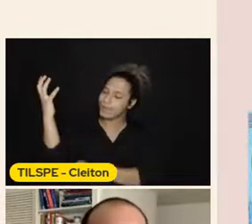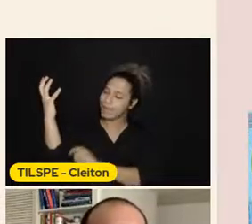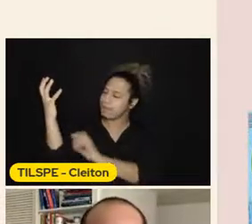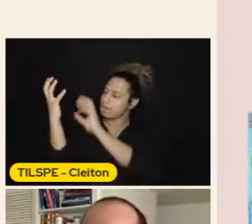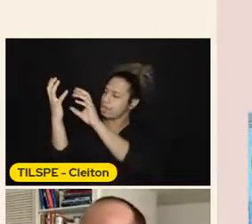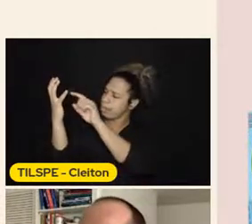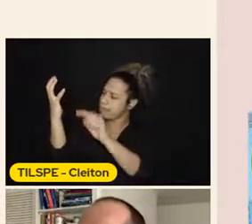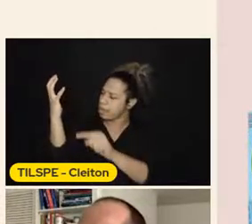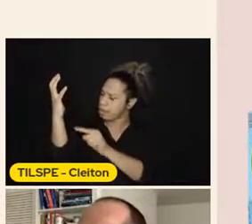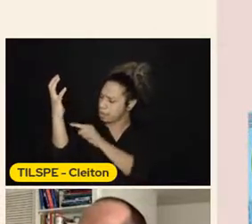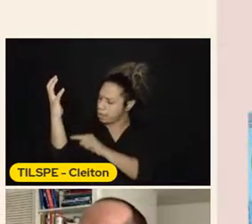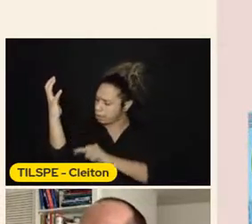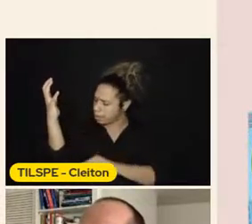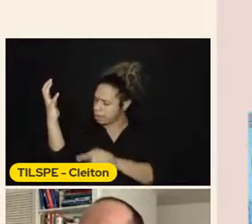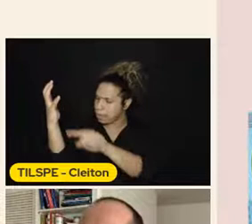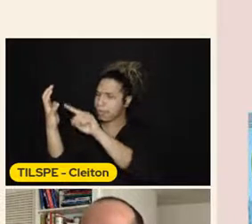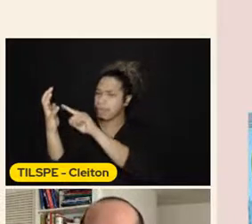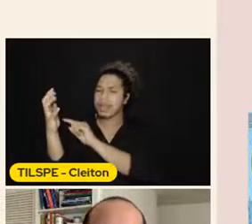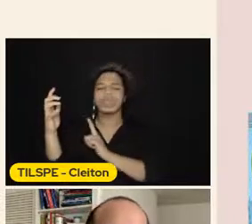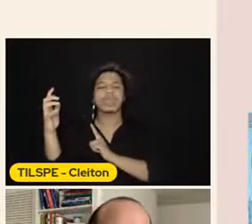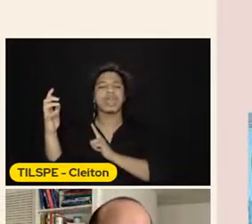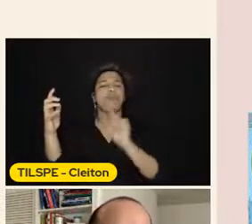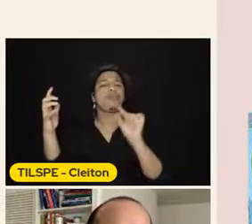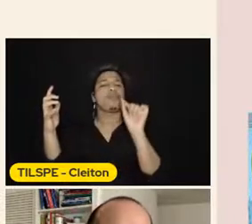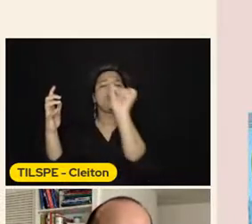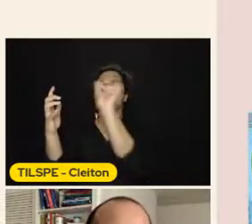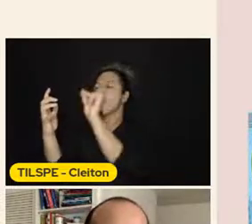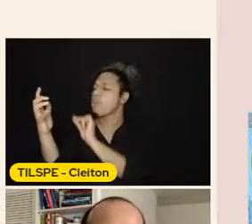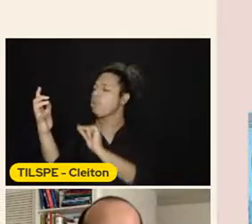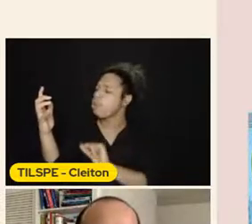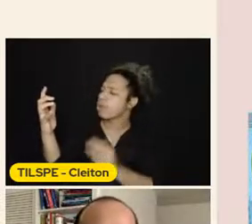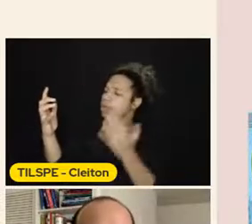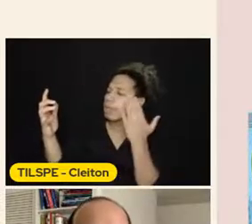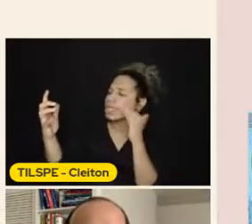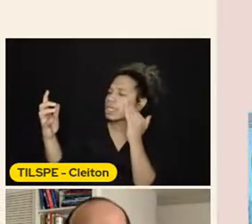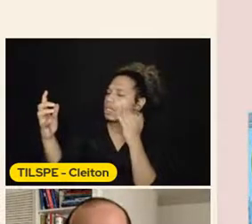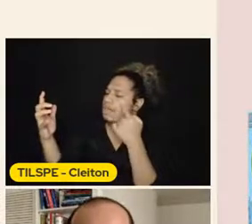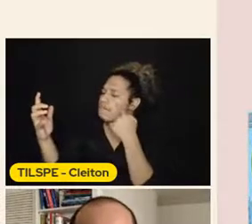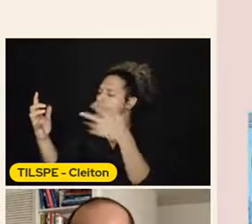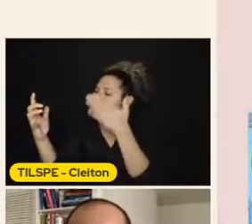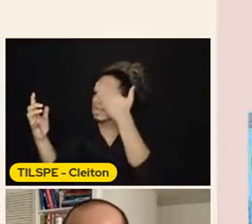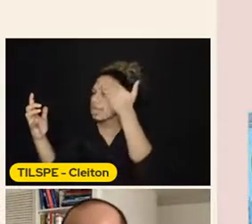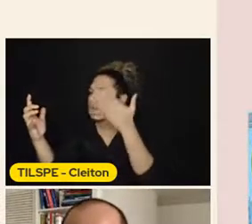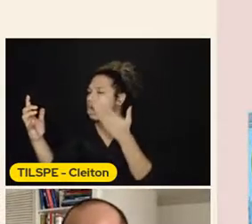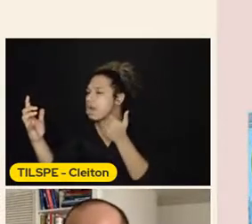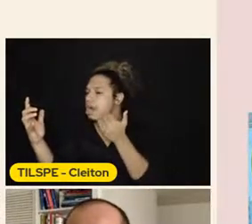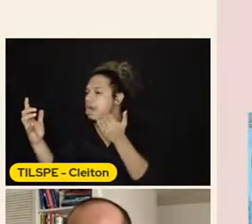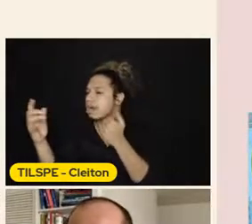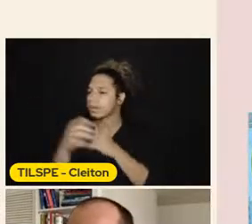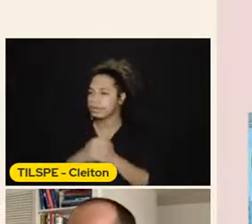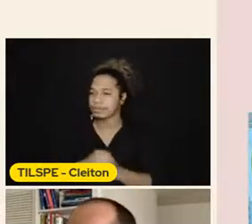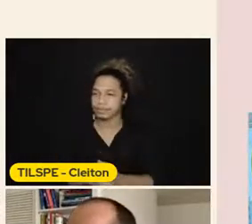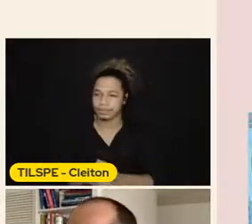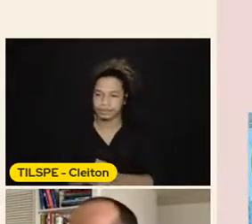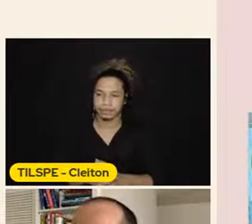growing in their house has, they start being more mindful, more conscious. Again, I will bring Freire here in the discussion,